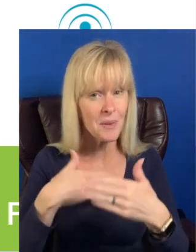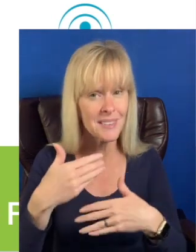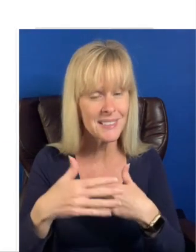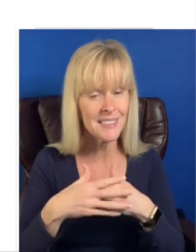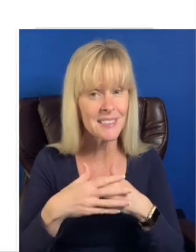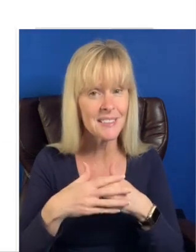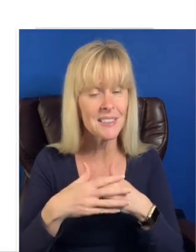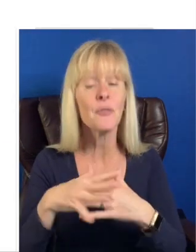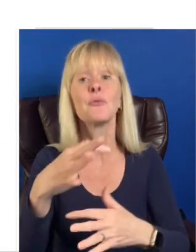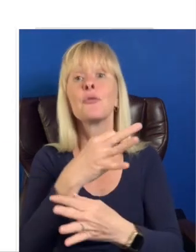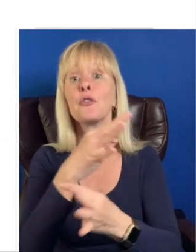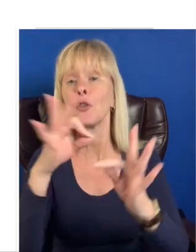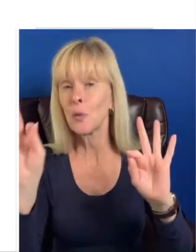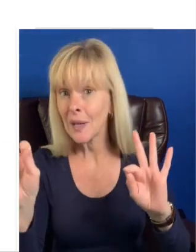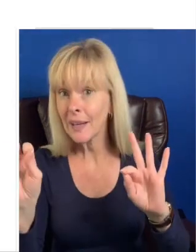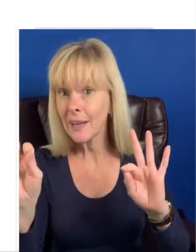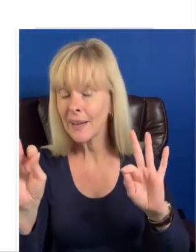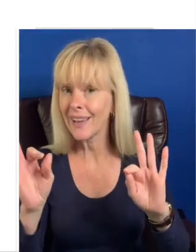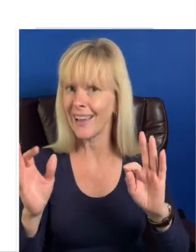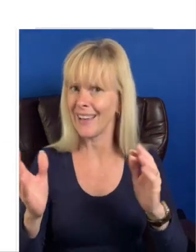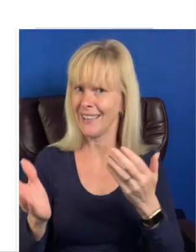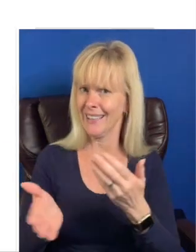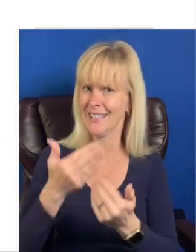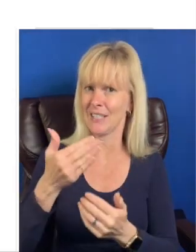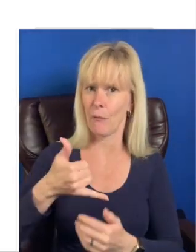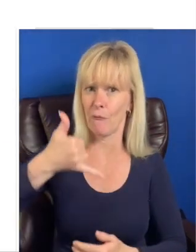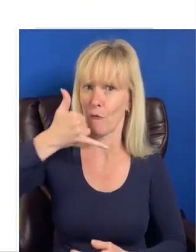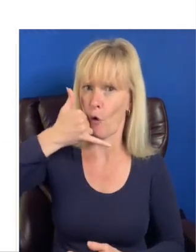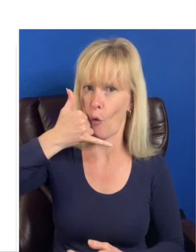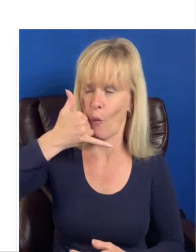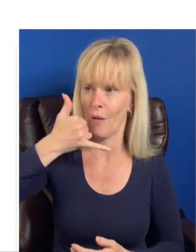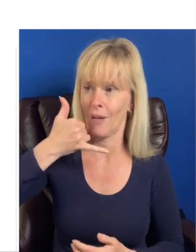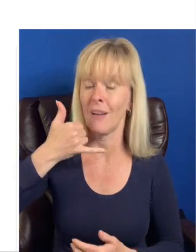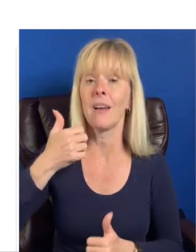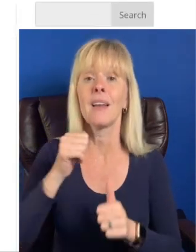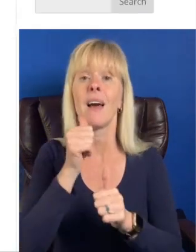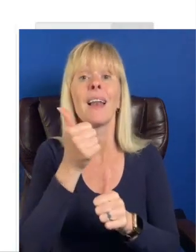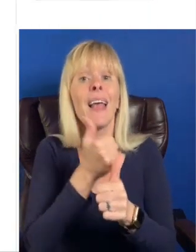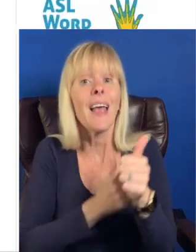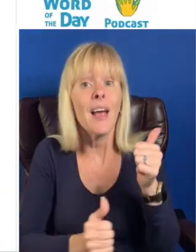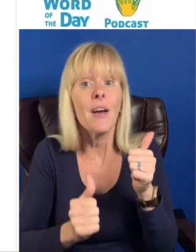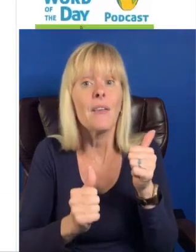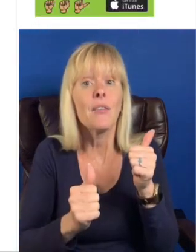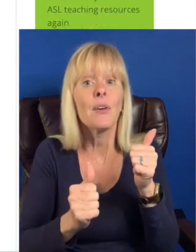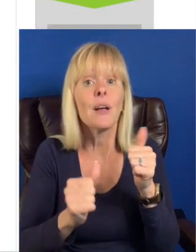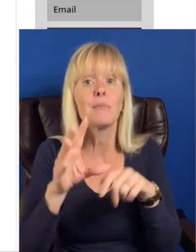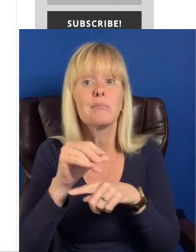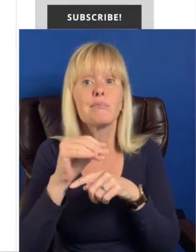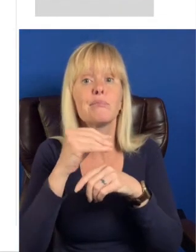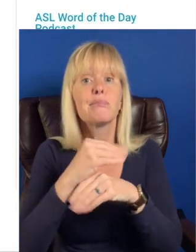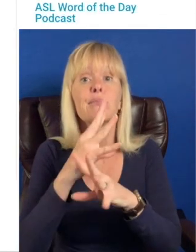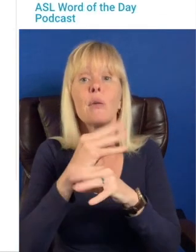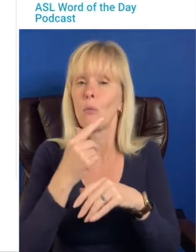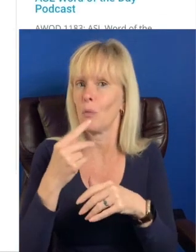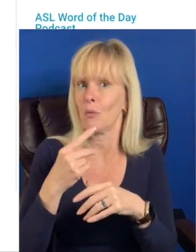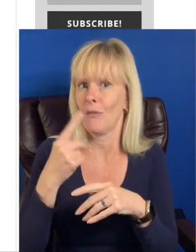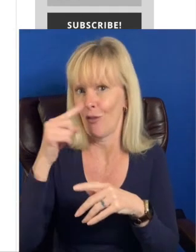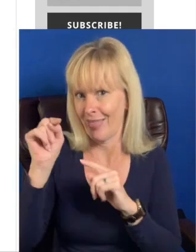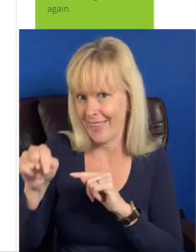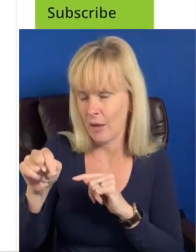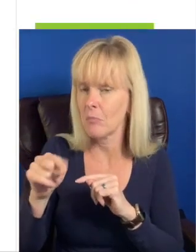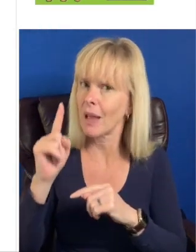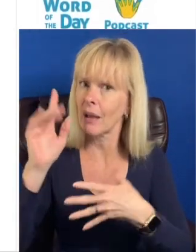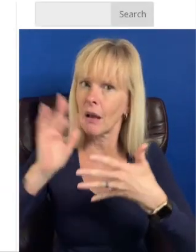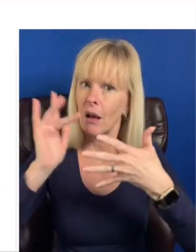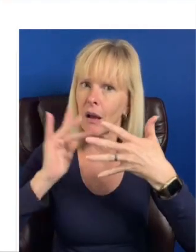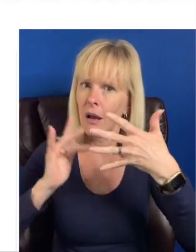And it's free. And it's right on their phone. Now, not every podcast will be suited for them. So they can go through and see which words they